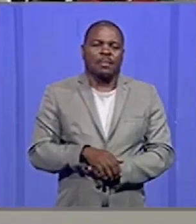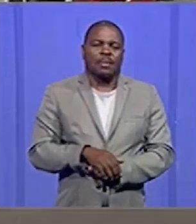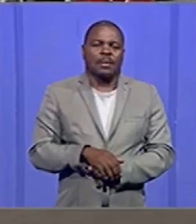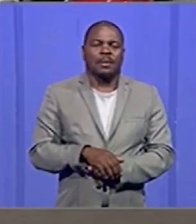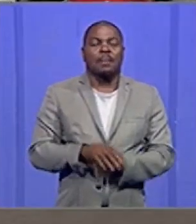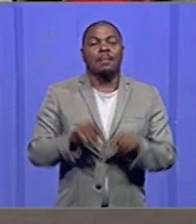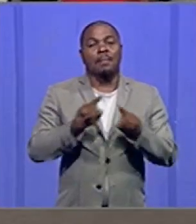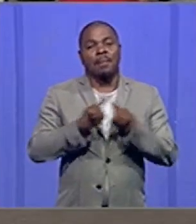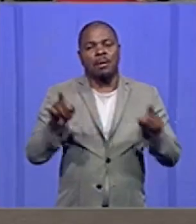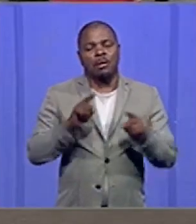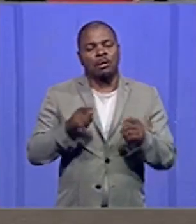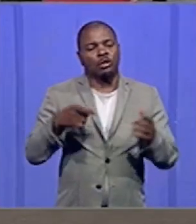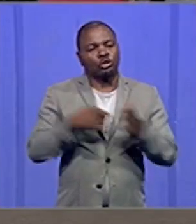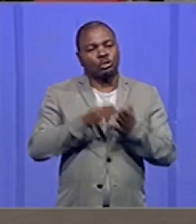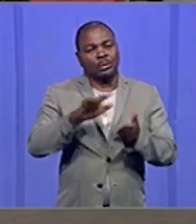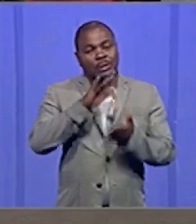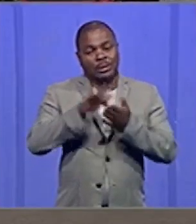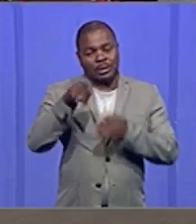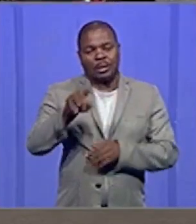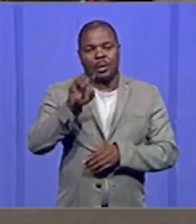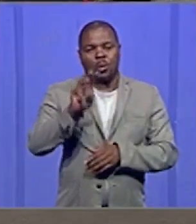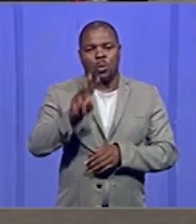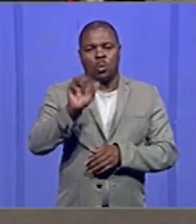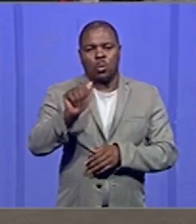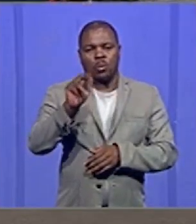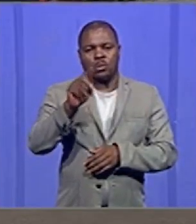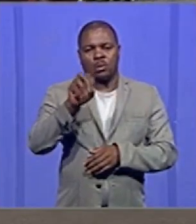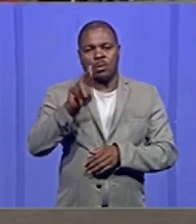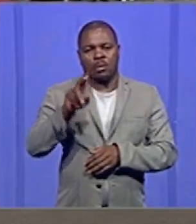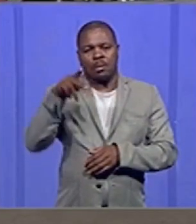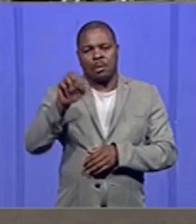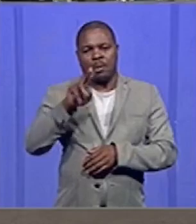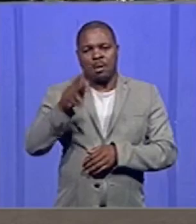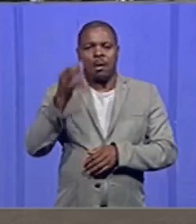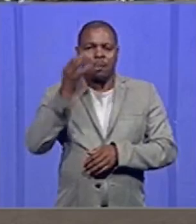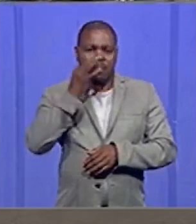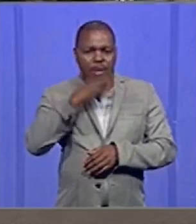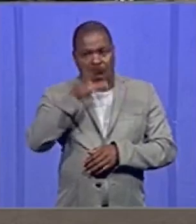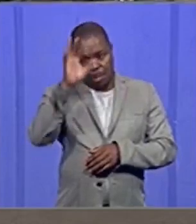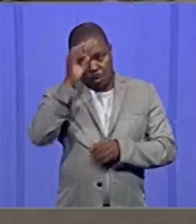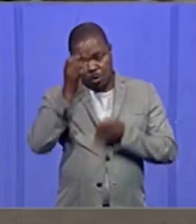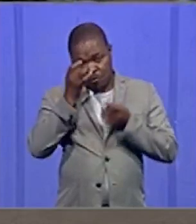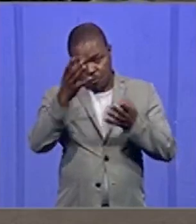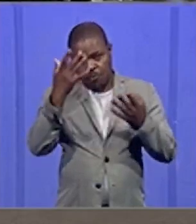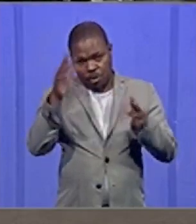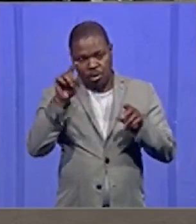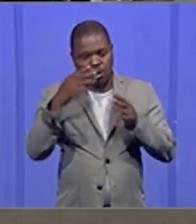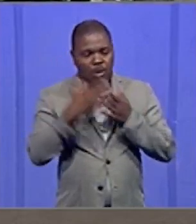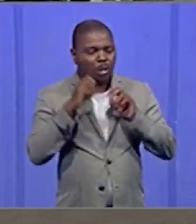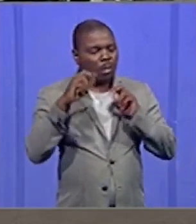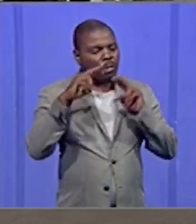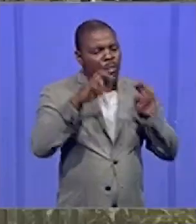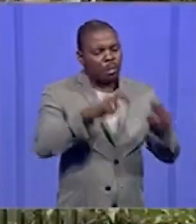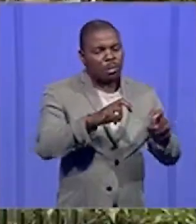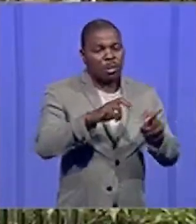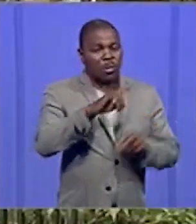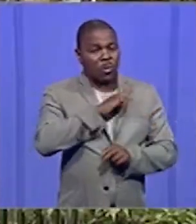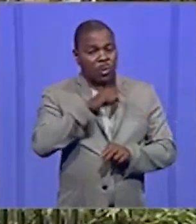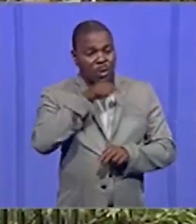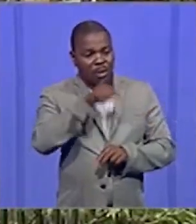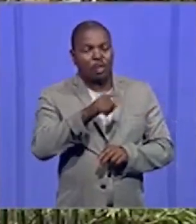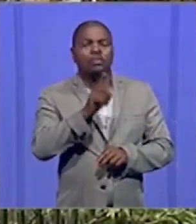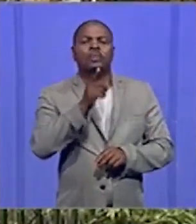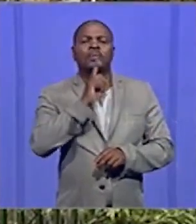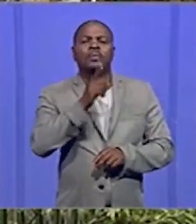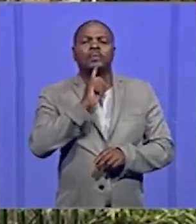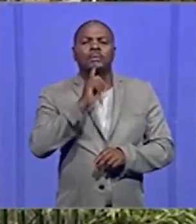jalo bolaodi ba mabenkele a Wonder Park bo tlhalositse fa bo ikamagantse le mapodisi go batlisisa tiragalo eo go begwang fa